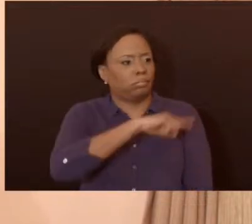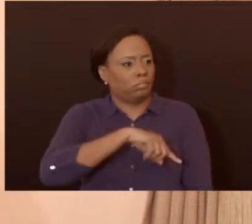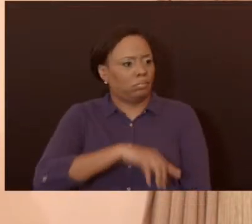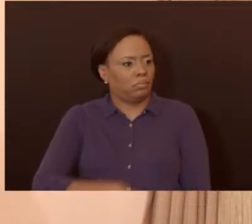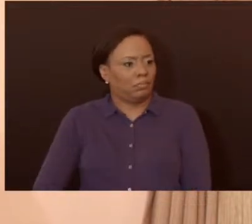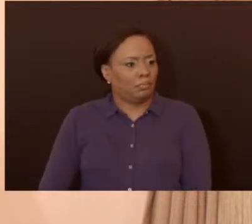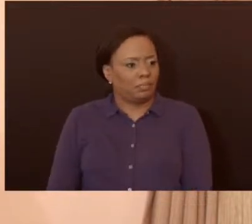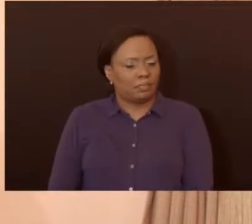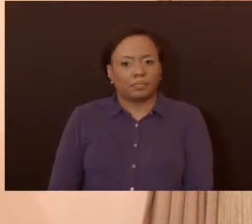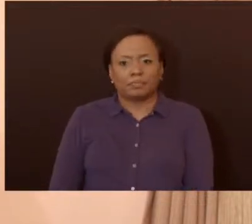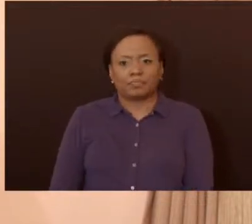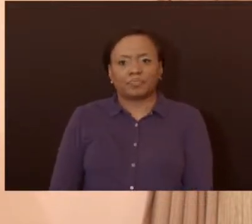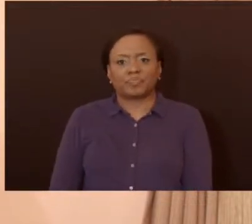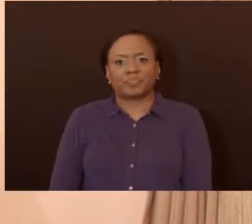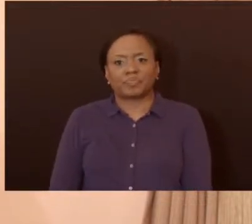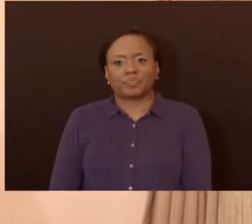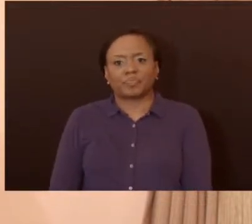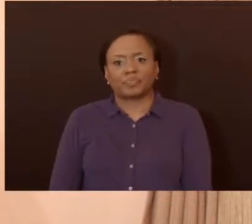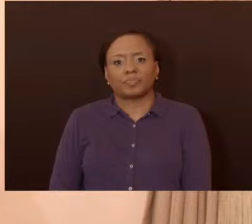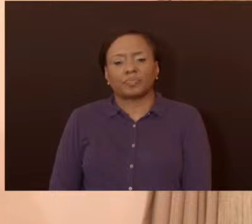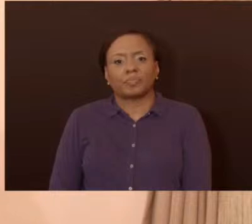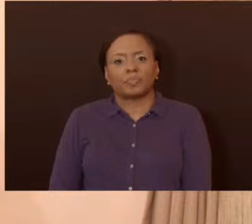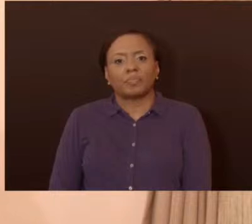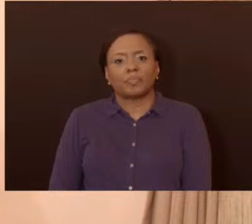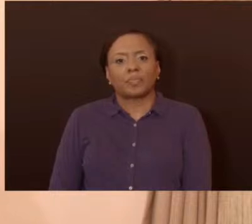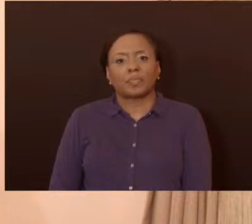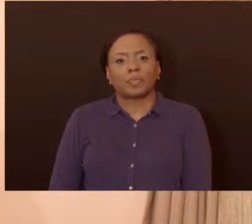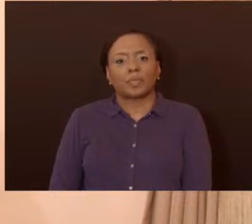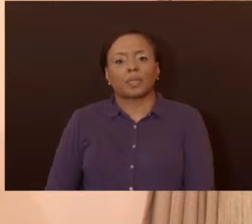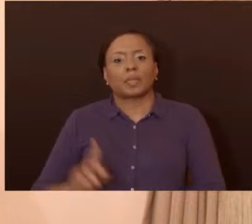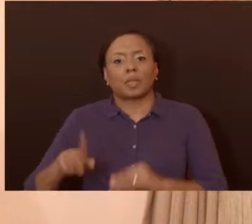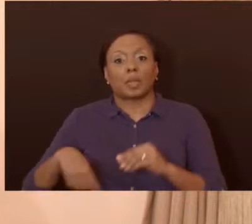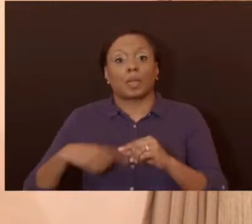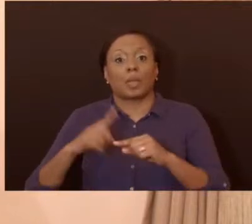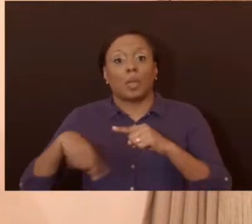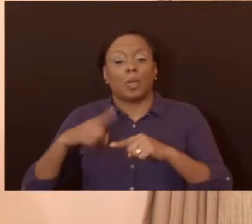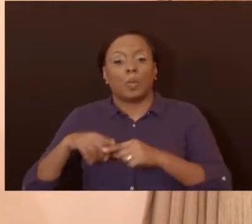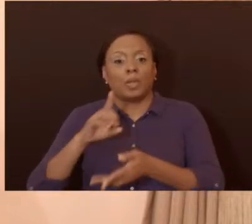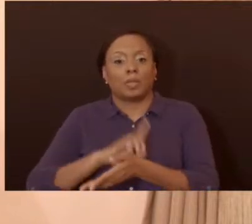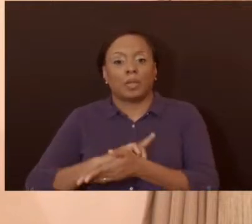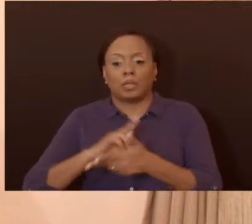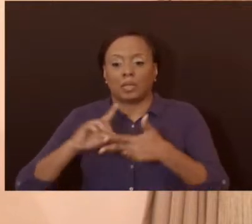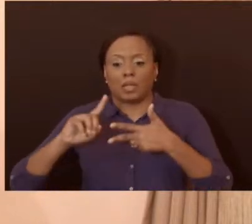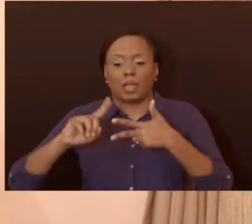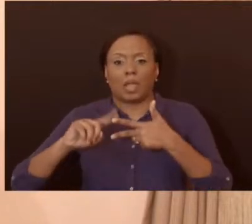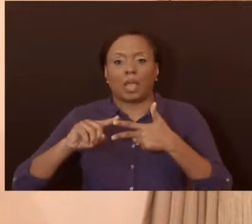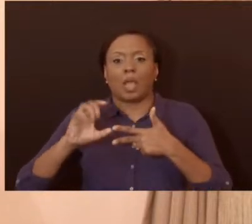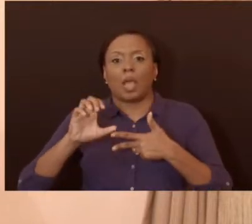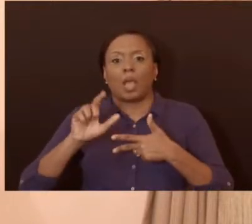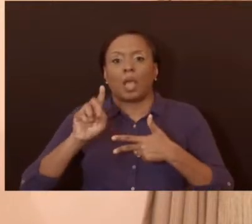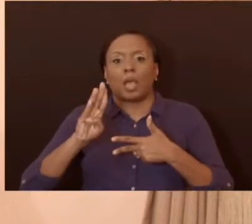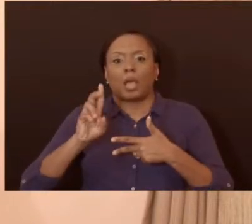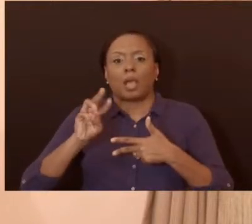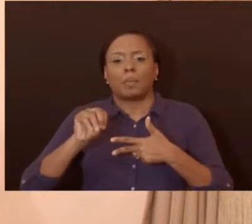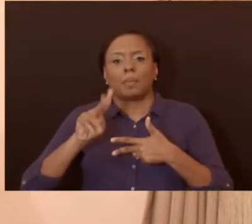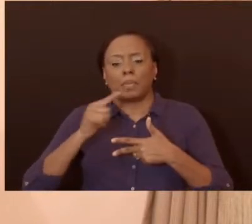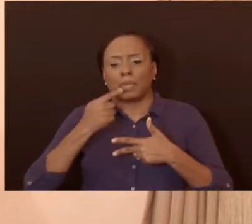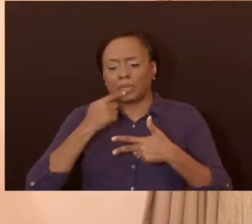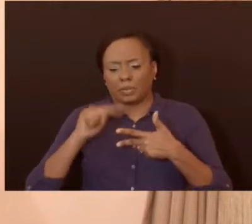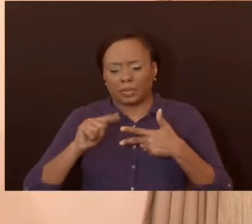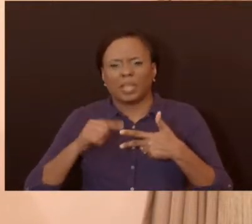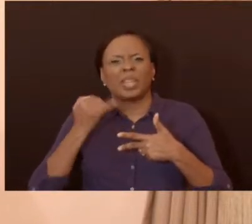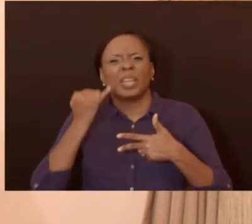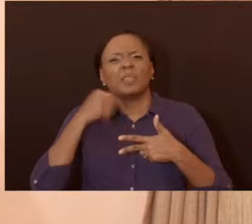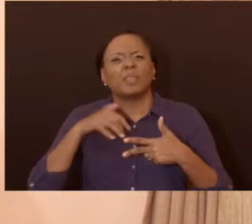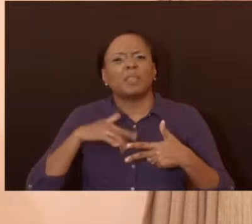Dr. Cumberbatch spoke about, if you're feeling as though you're catching the cold, go get tested. If you're